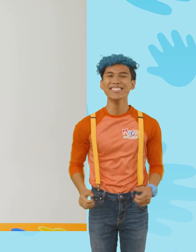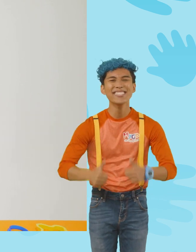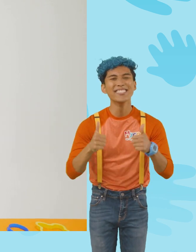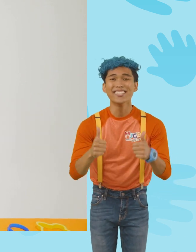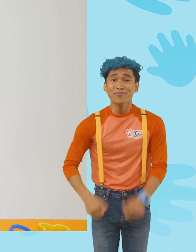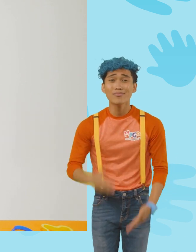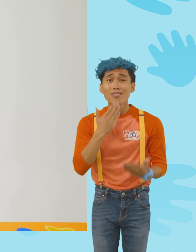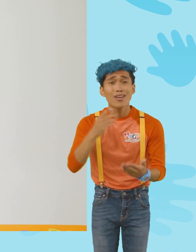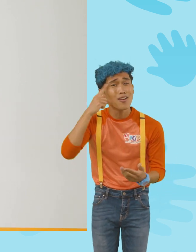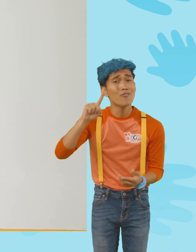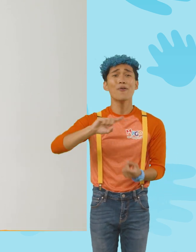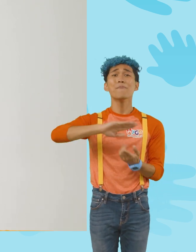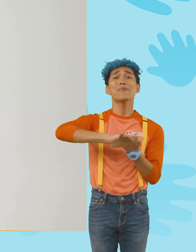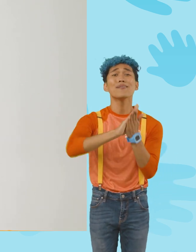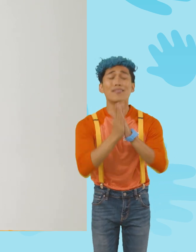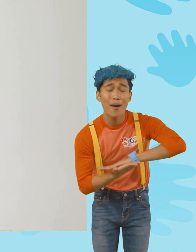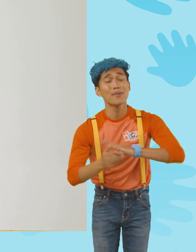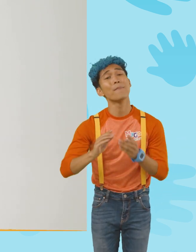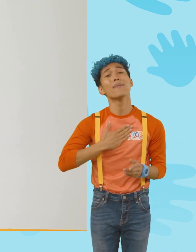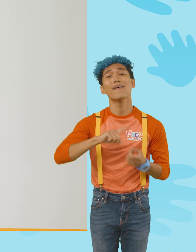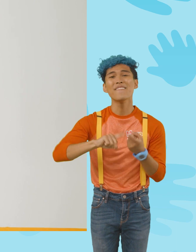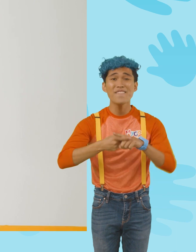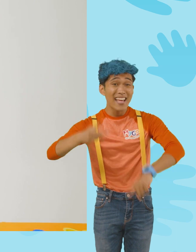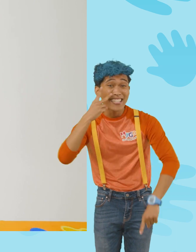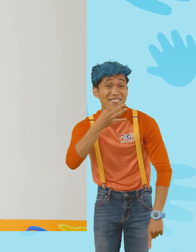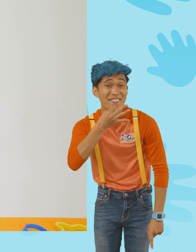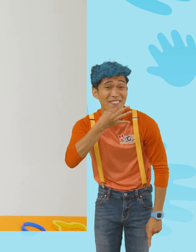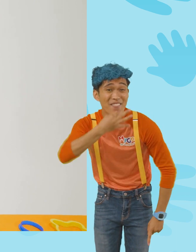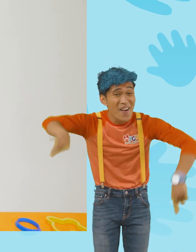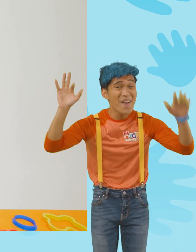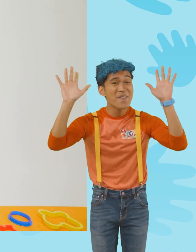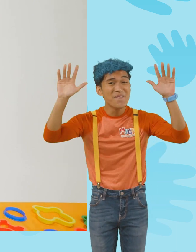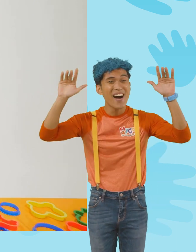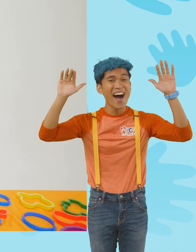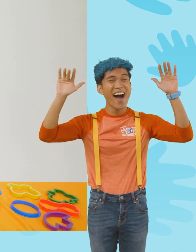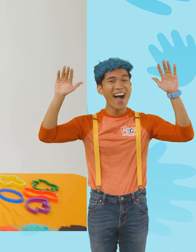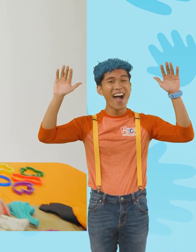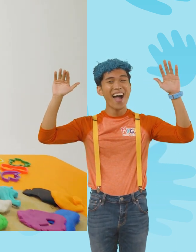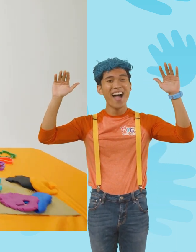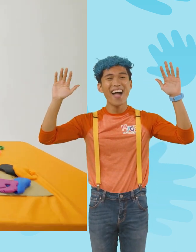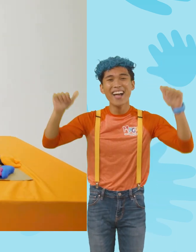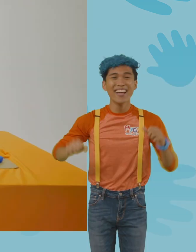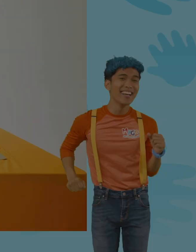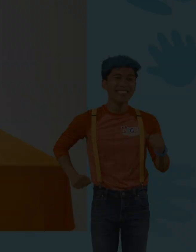All right. Thank you so much for being my friend. See you soon. Bye-bye.